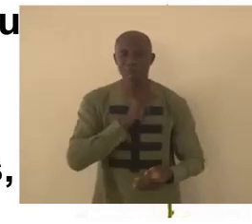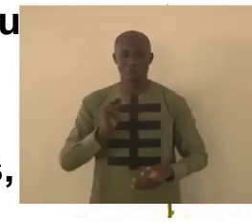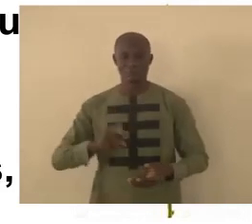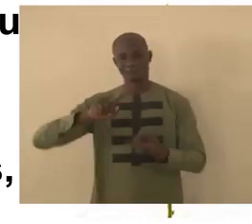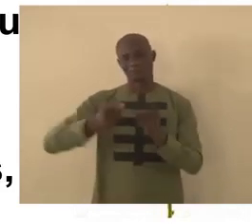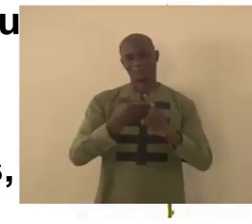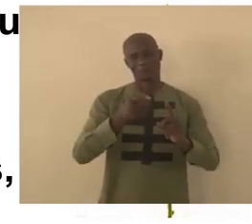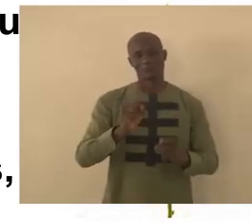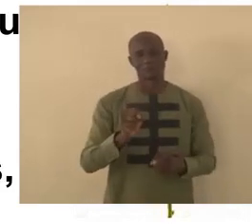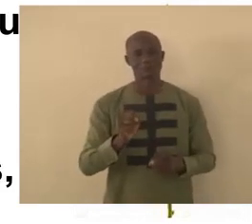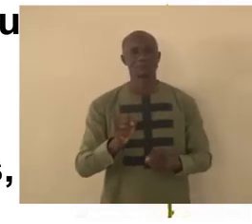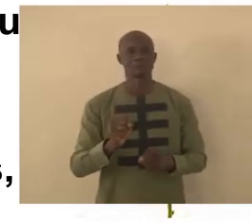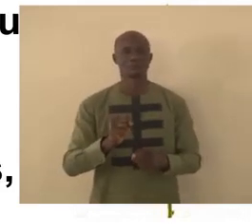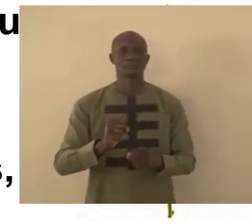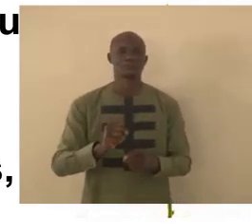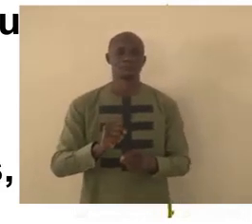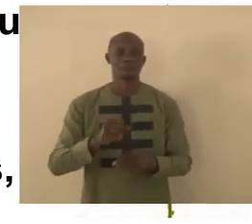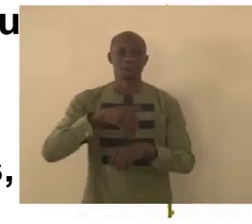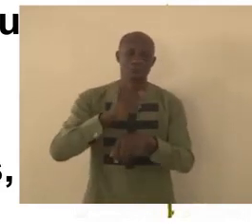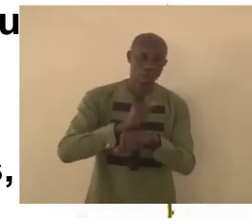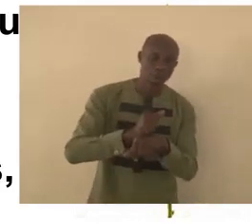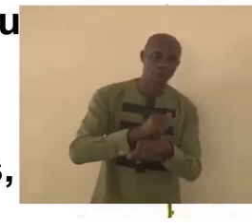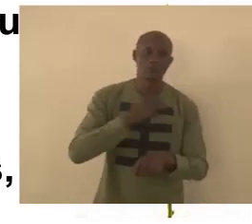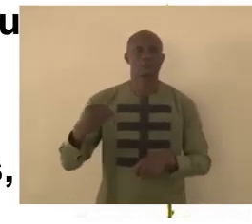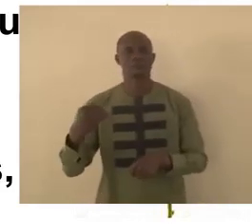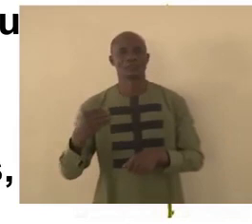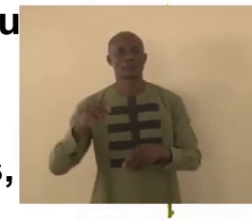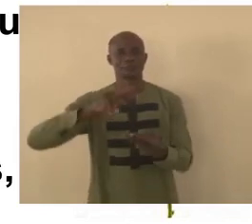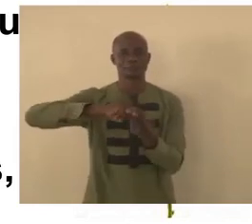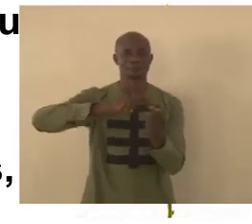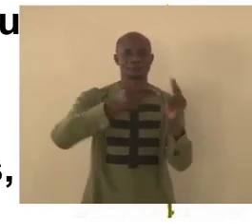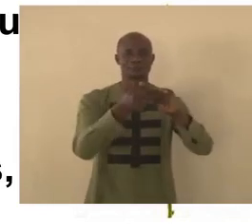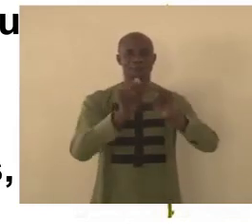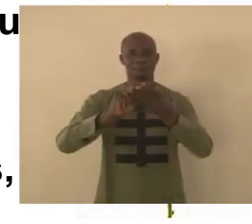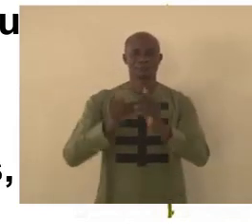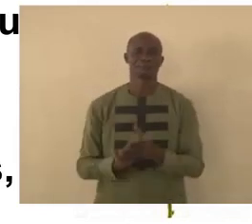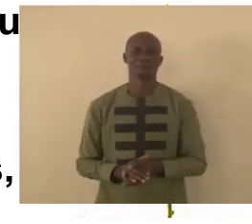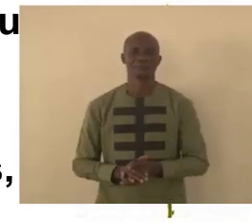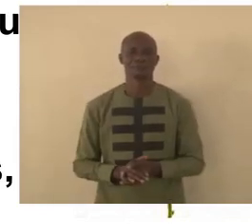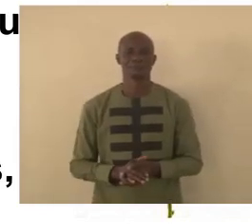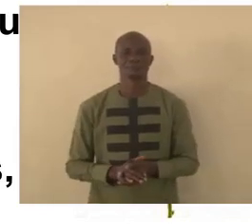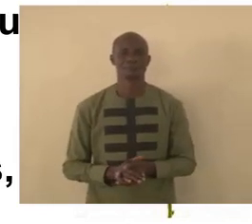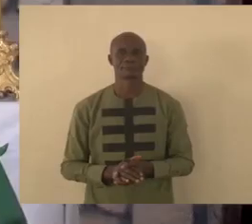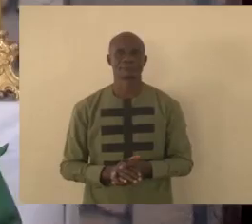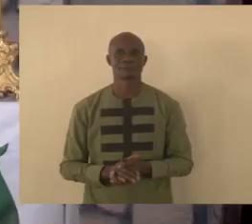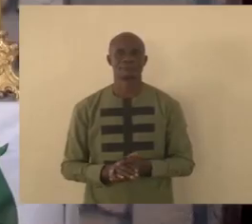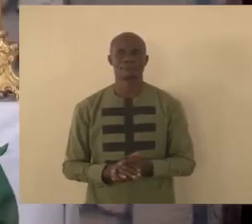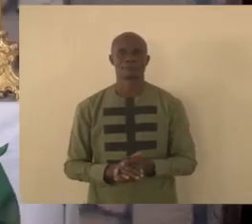members, friends, colleagues, and neighbors?